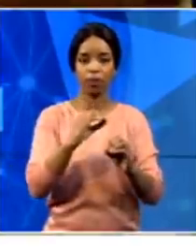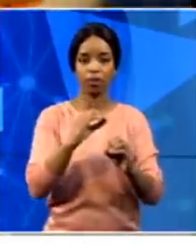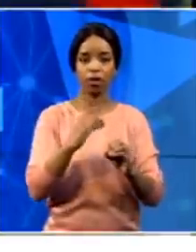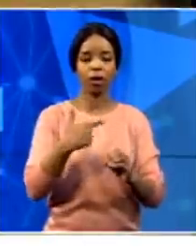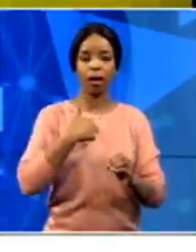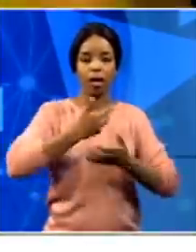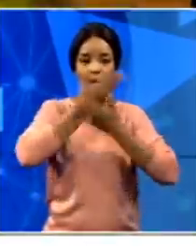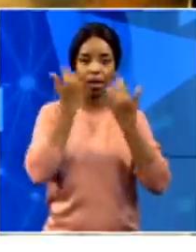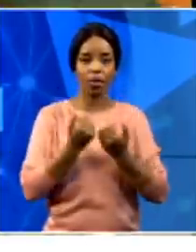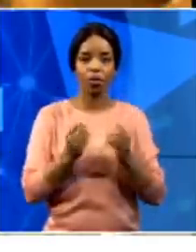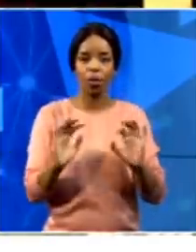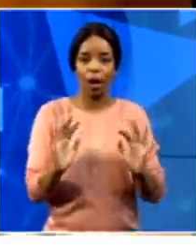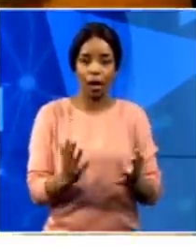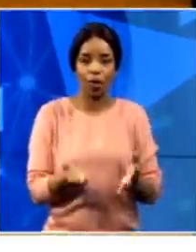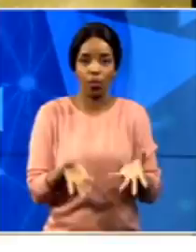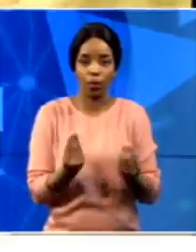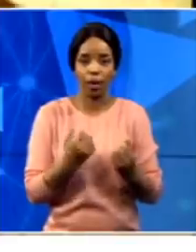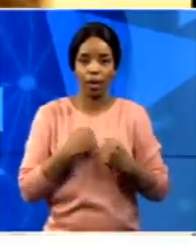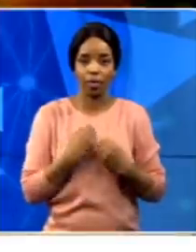money. I went to the